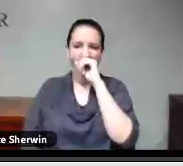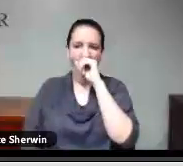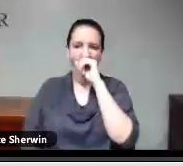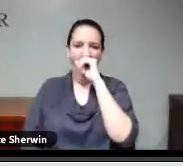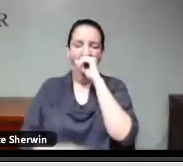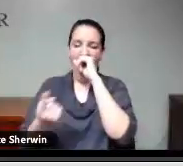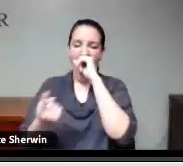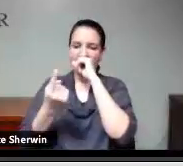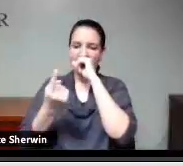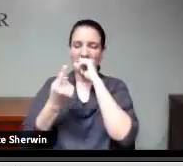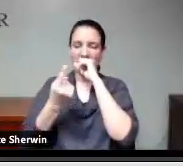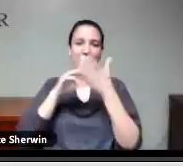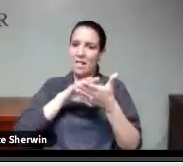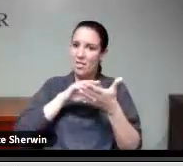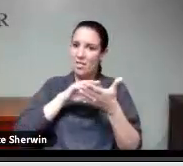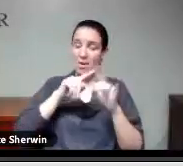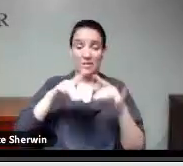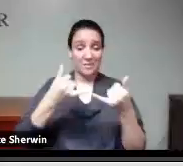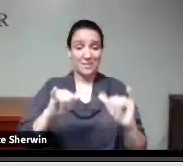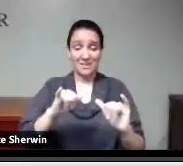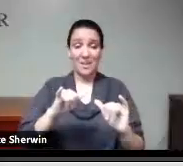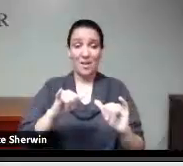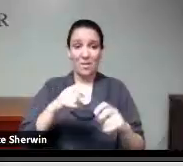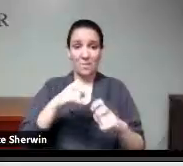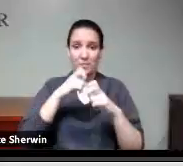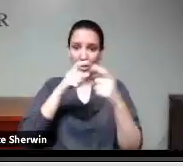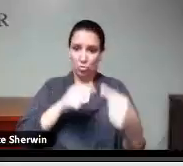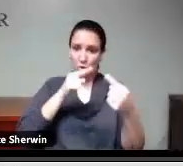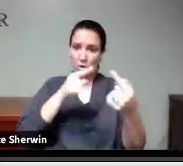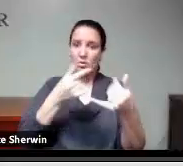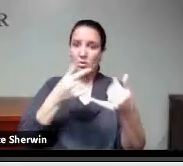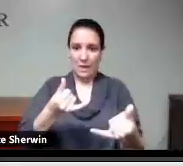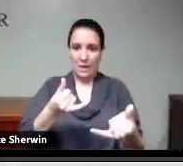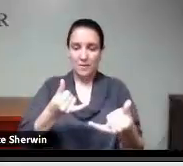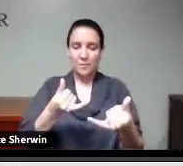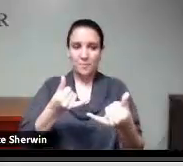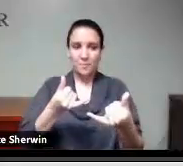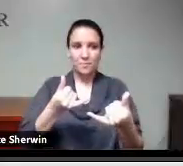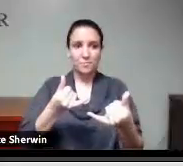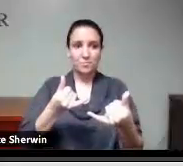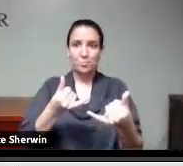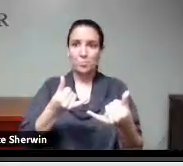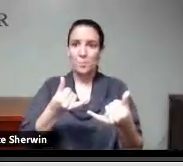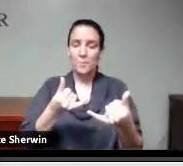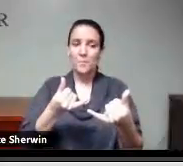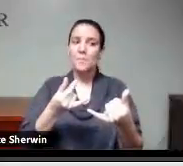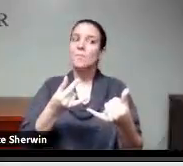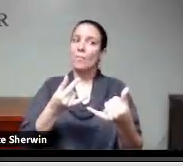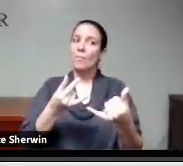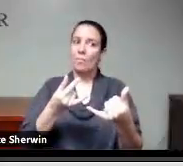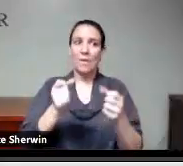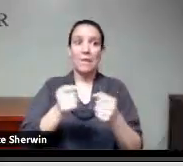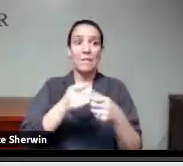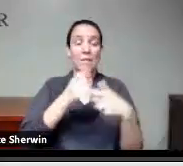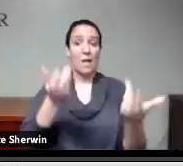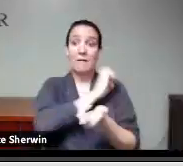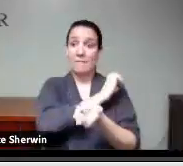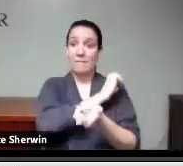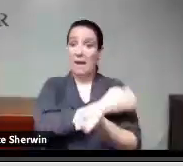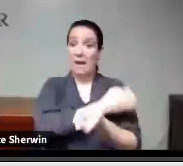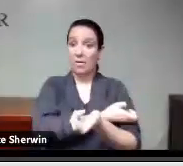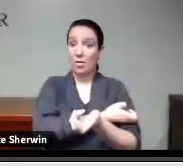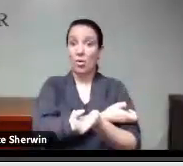that we put a disproportionate amount of energy on recruitment and retention. Now, I'm not saying that recruitment and